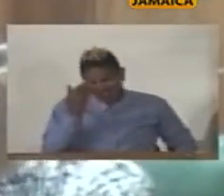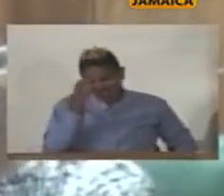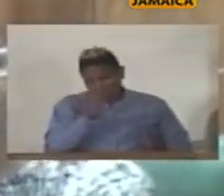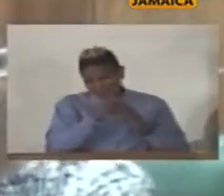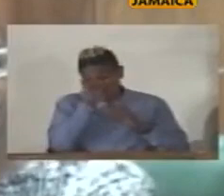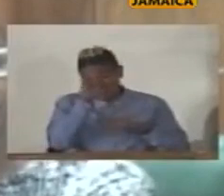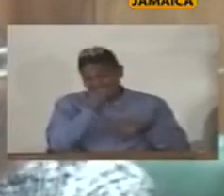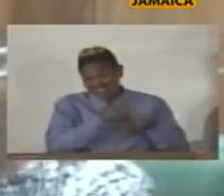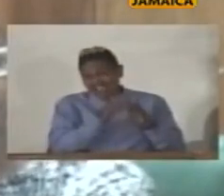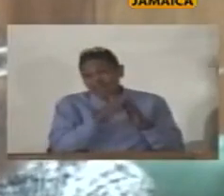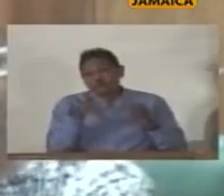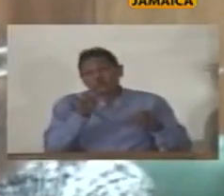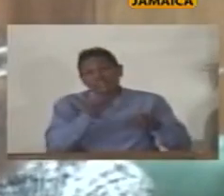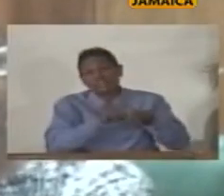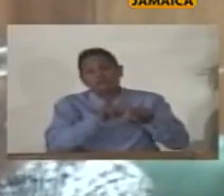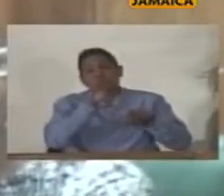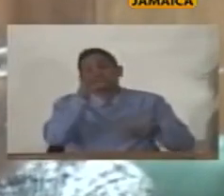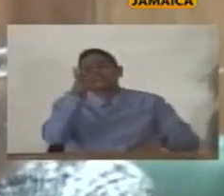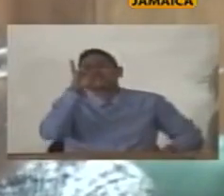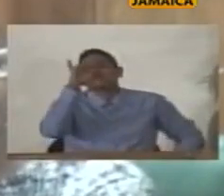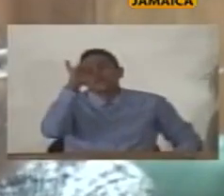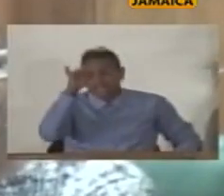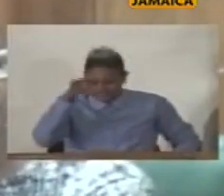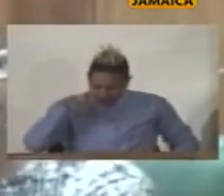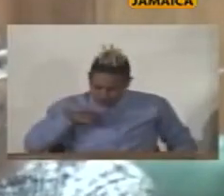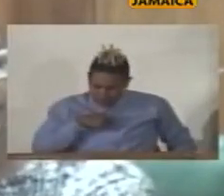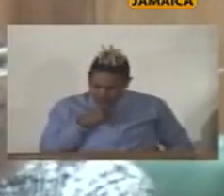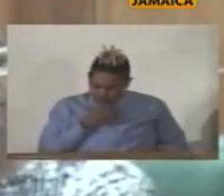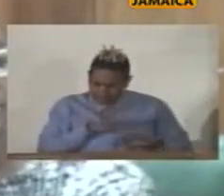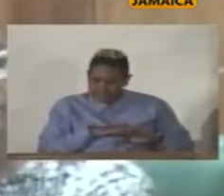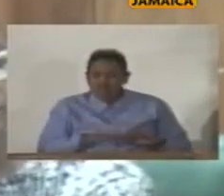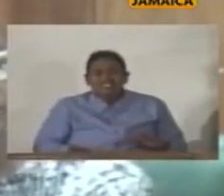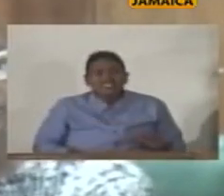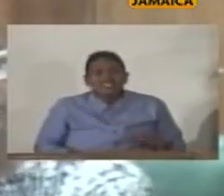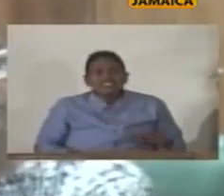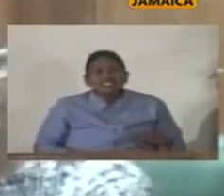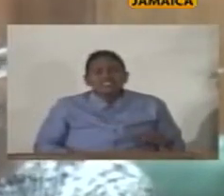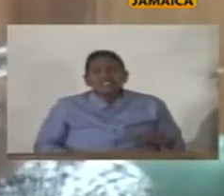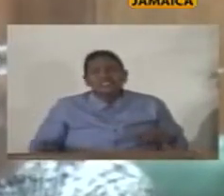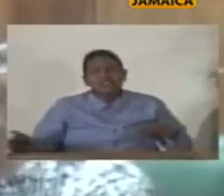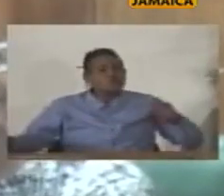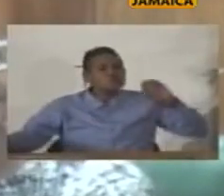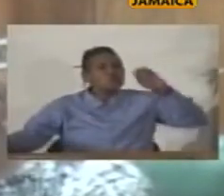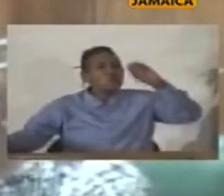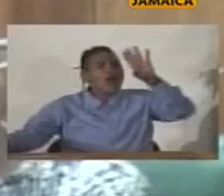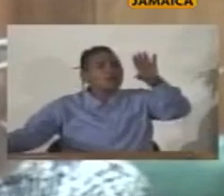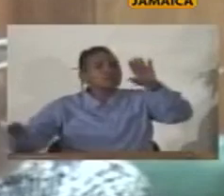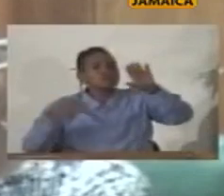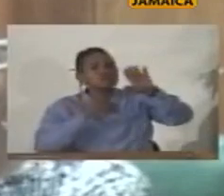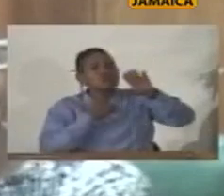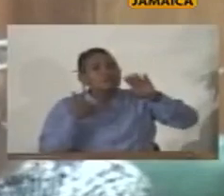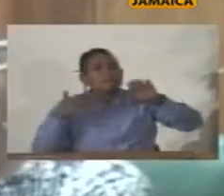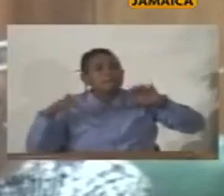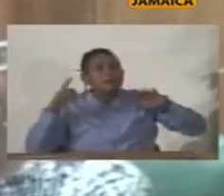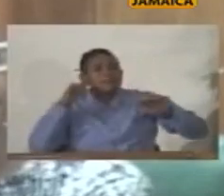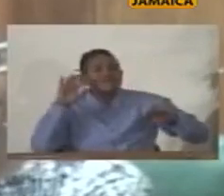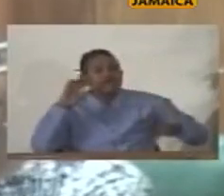2017-2018, we had an increase to the allocation to members of parliament from 15 million